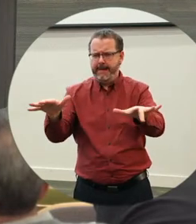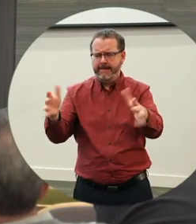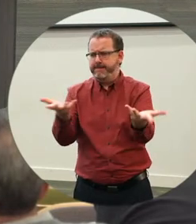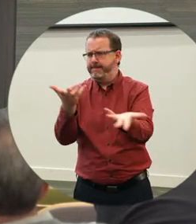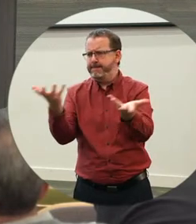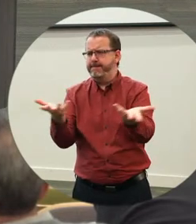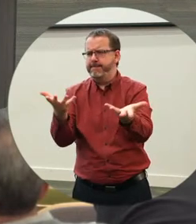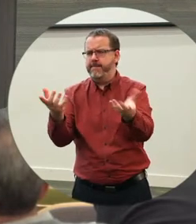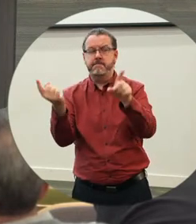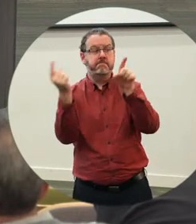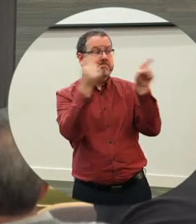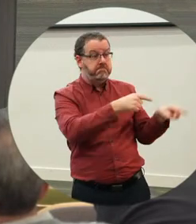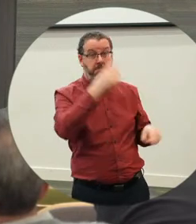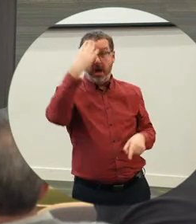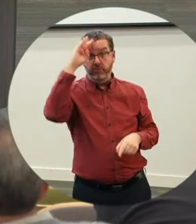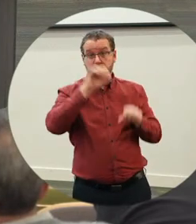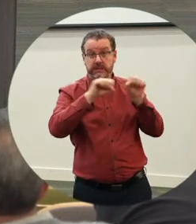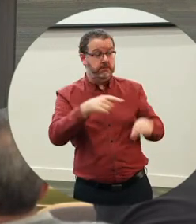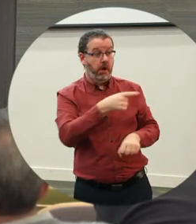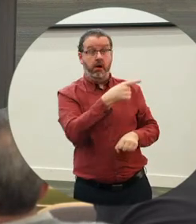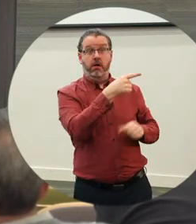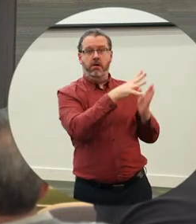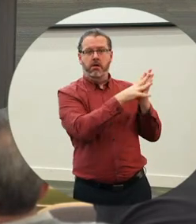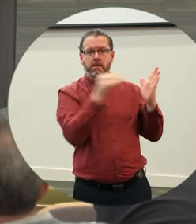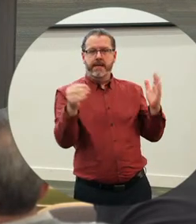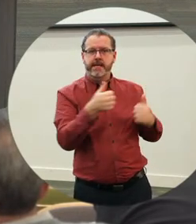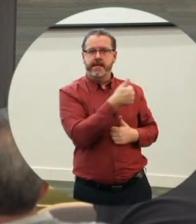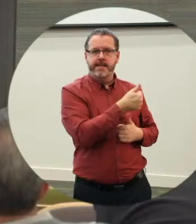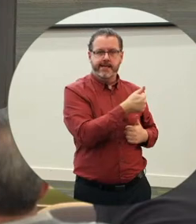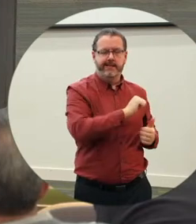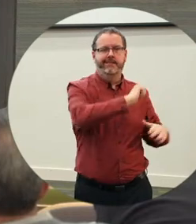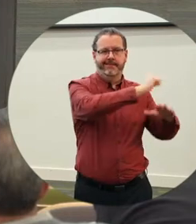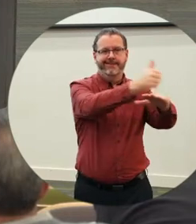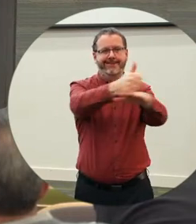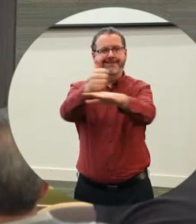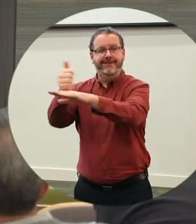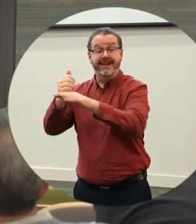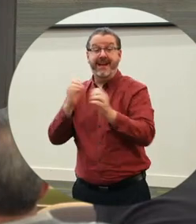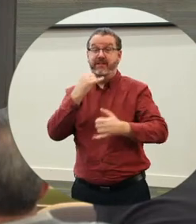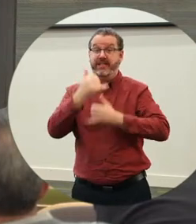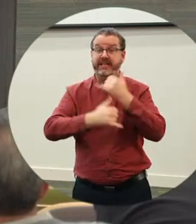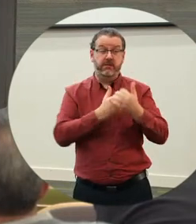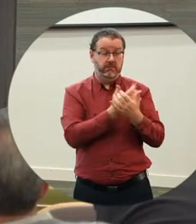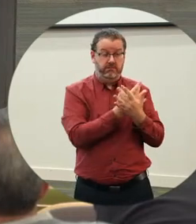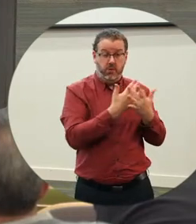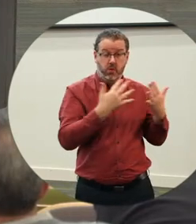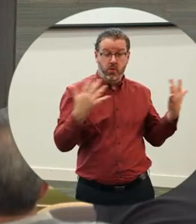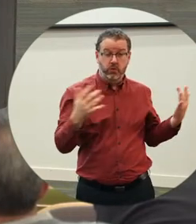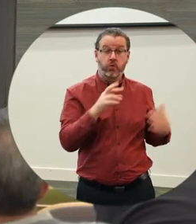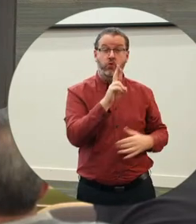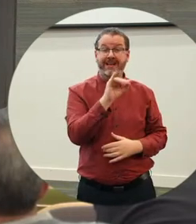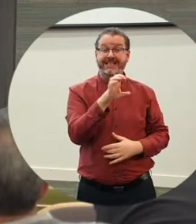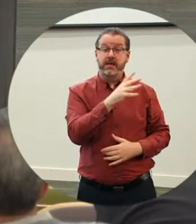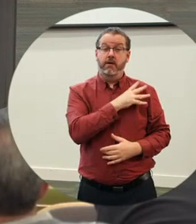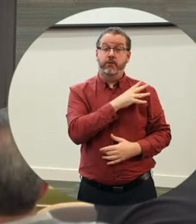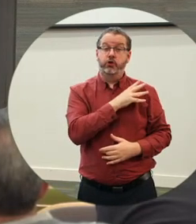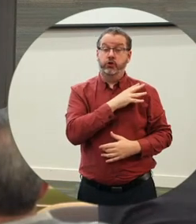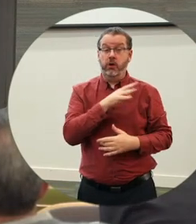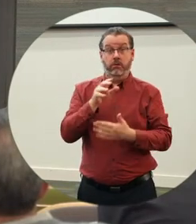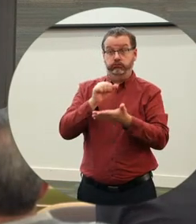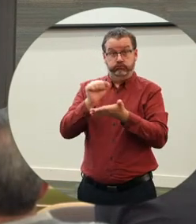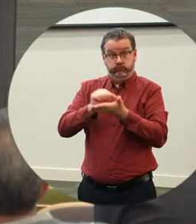Park depot. And every year, dozens of senior RSC men would apply for jobs